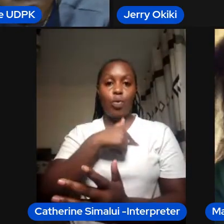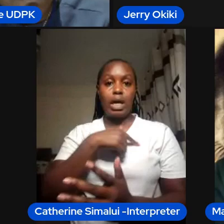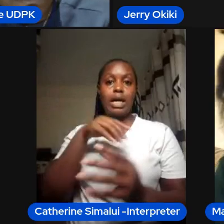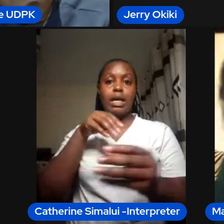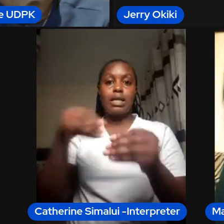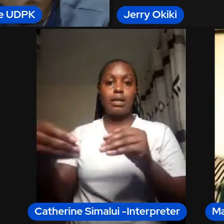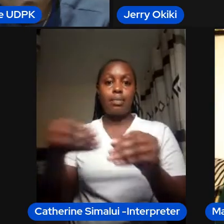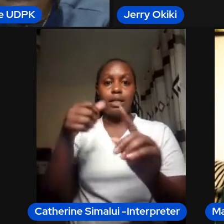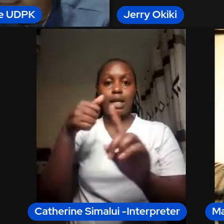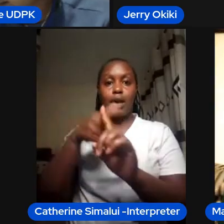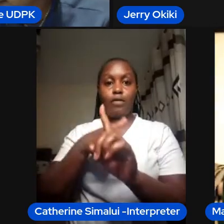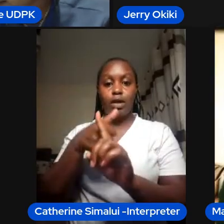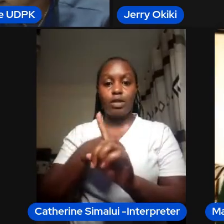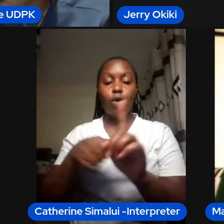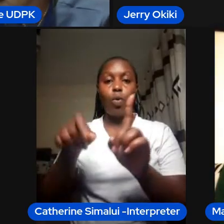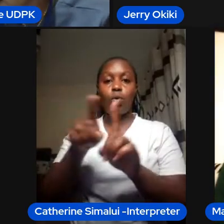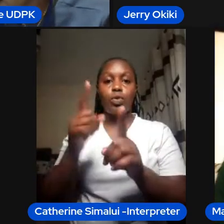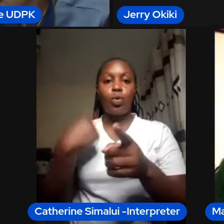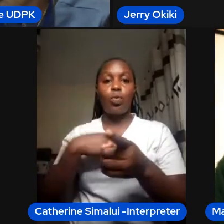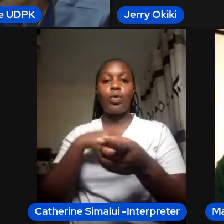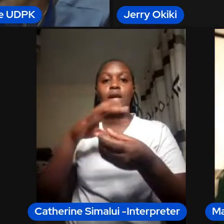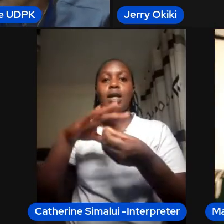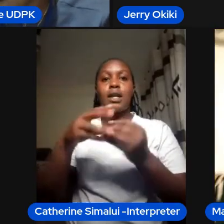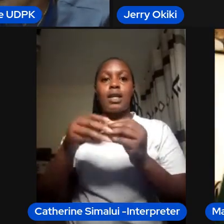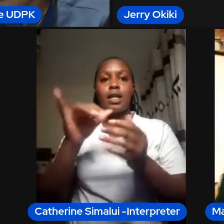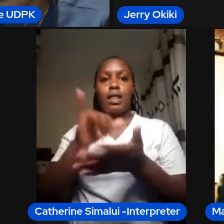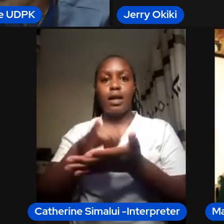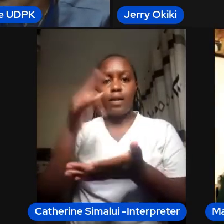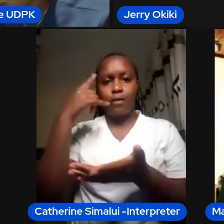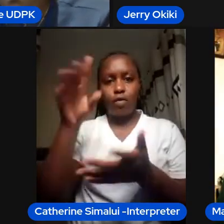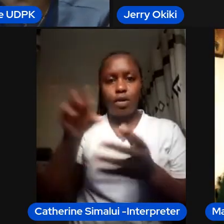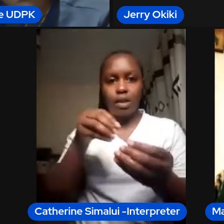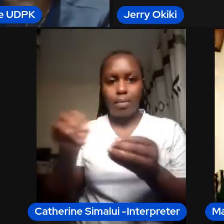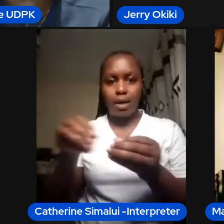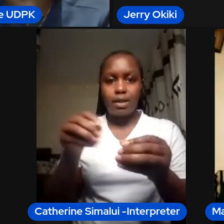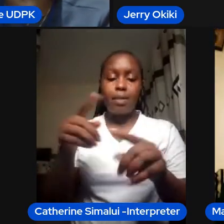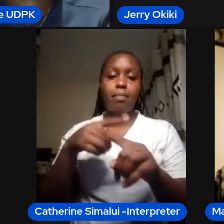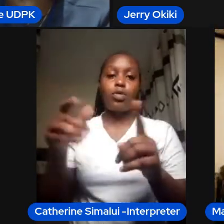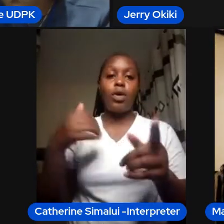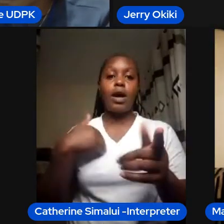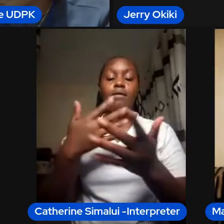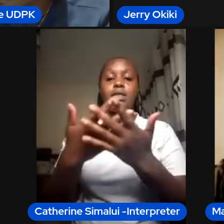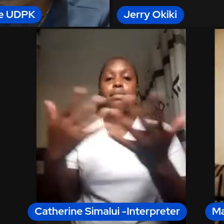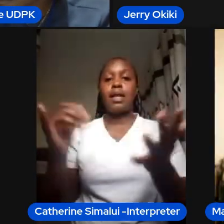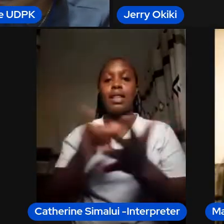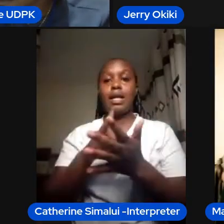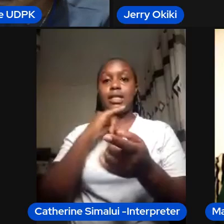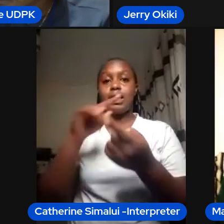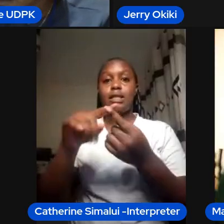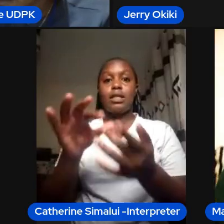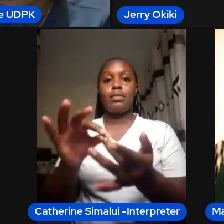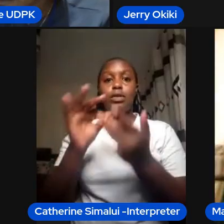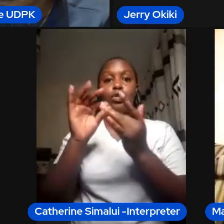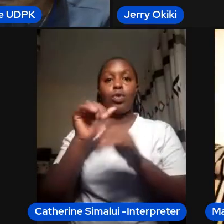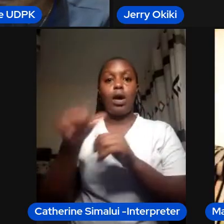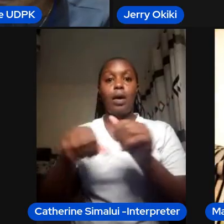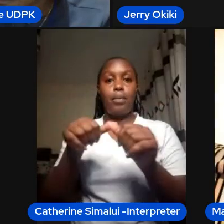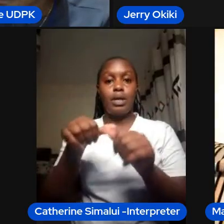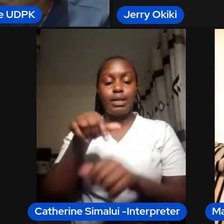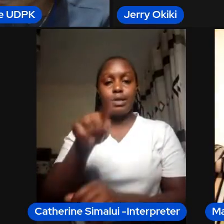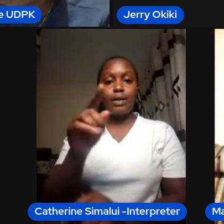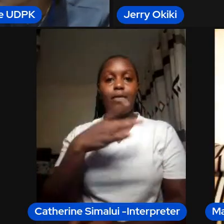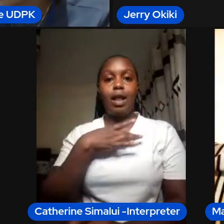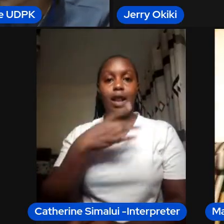creating content for disability, but there's just something that stands out between me and Jerry. There's a way that Jerry writes on LinkedIn, there's a way that I